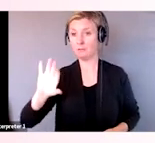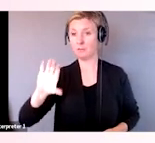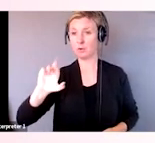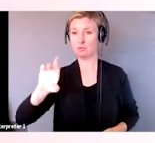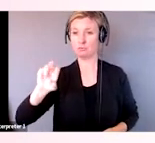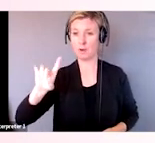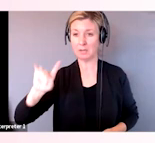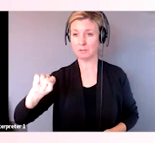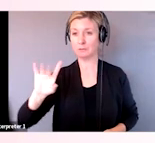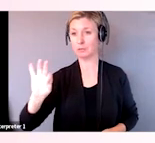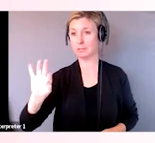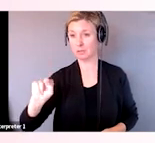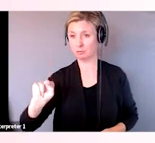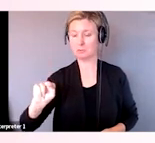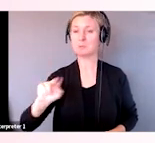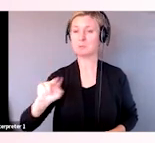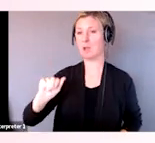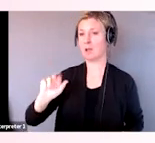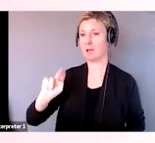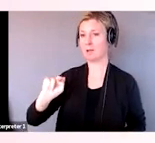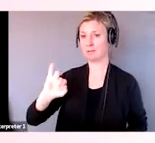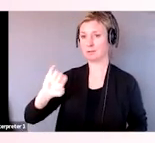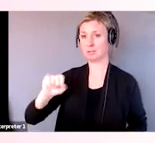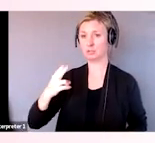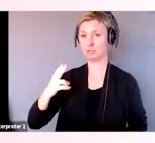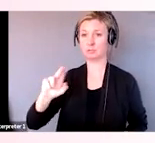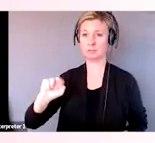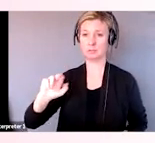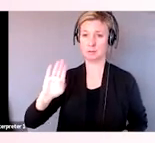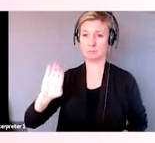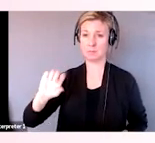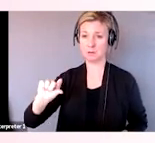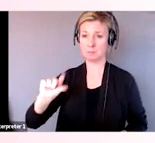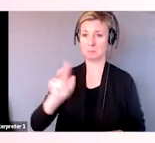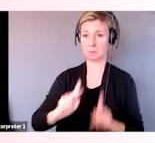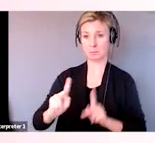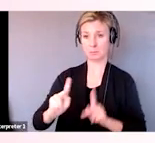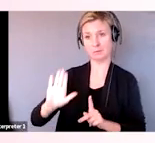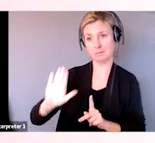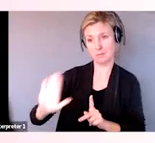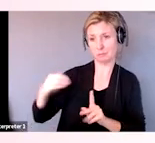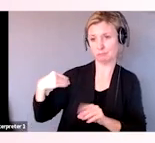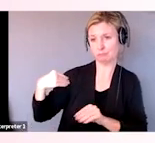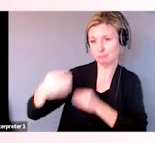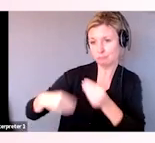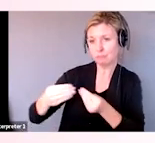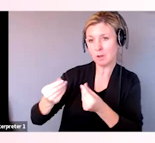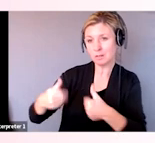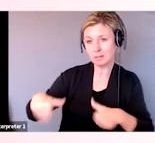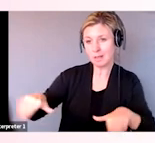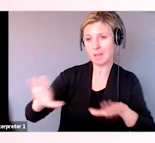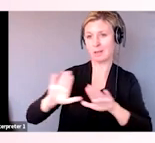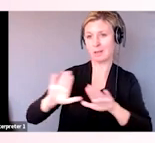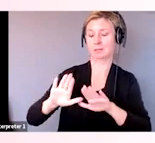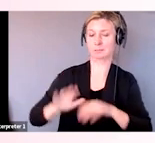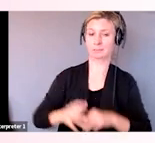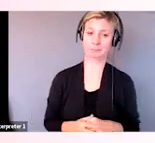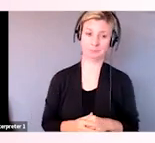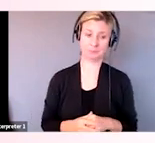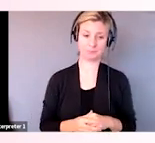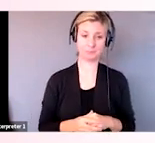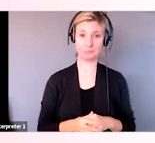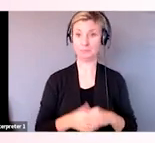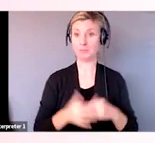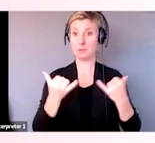Anishinaabe peoples on whose traditional territory we are meeting. Today's webinar is called Boost